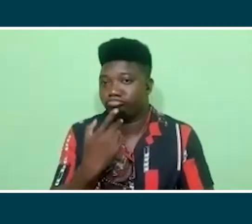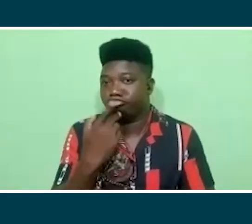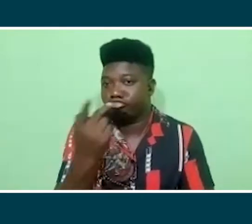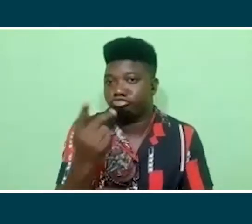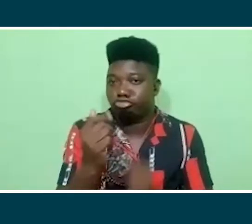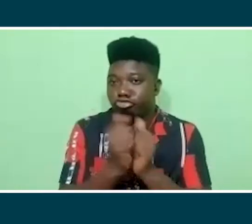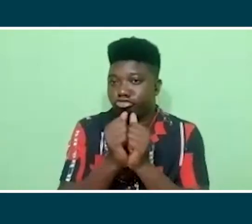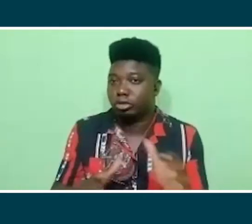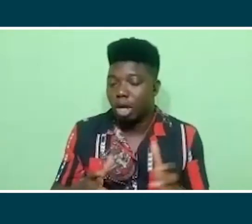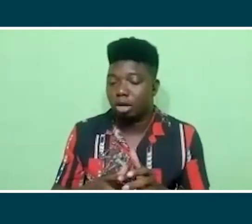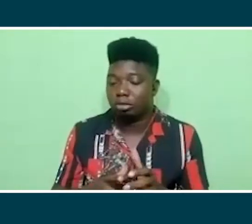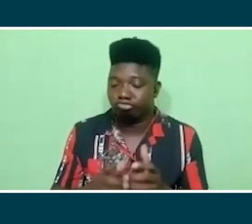It's just, and trans kids it's